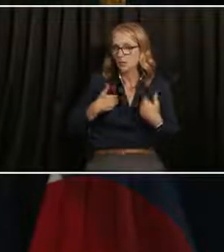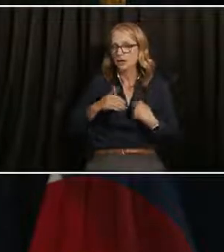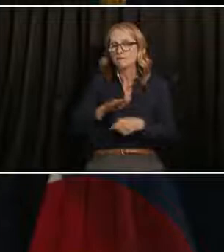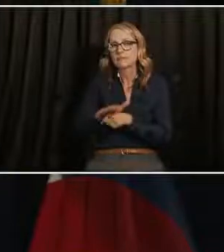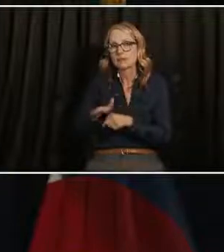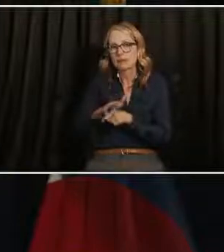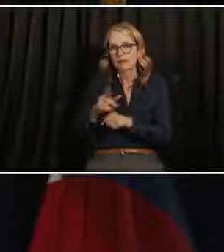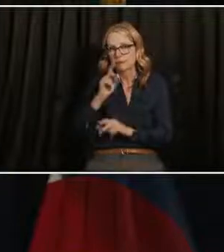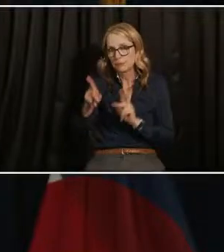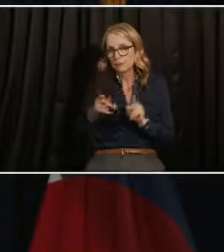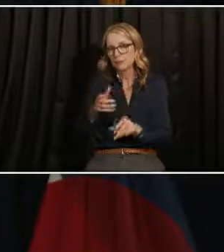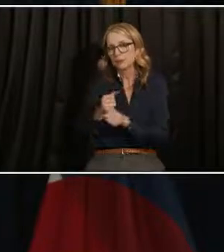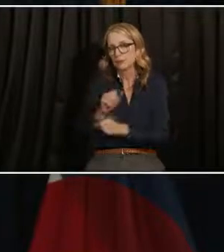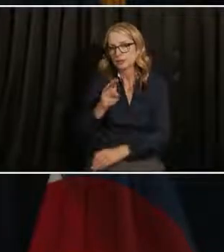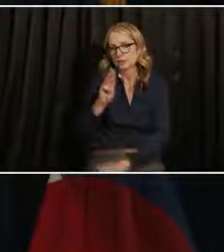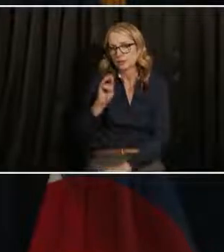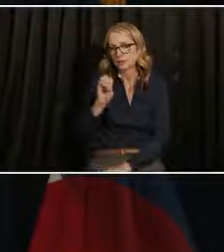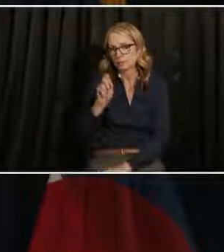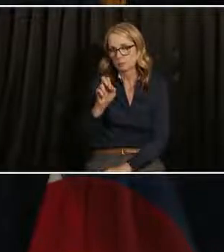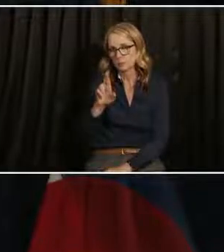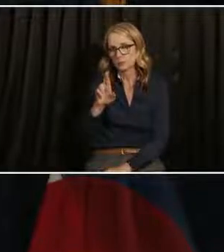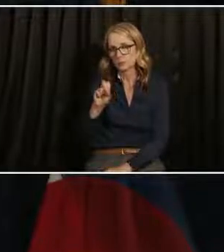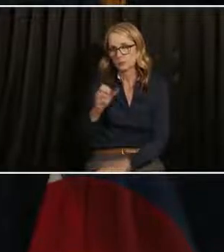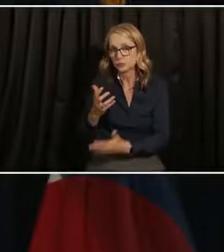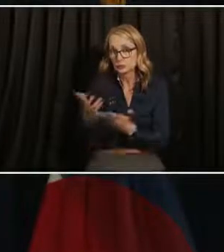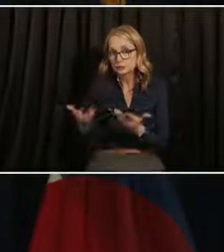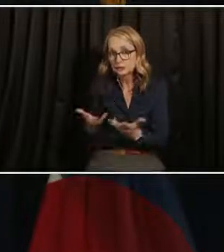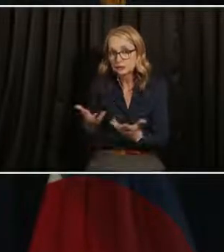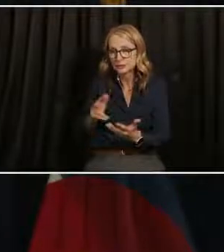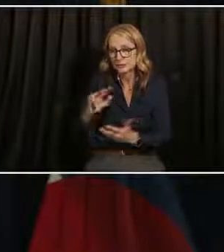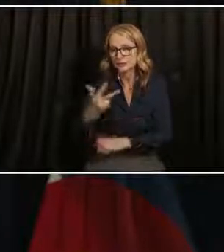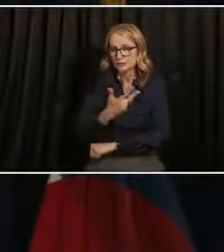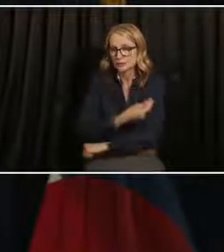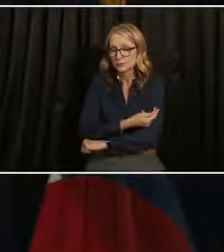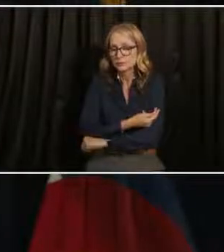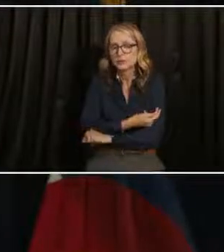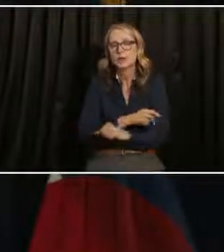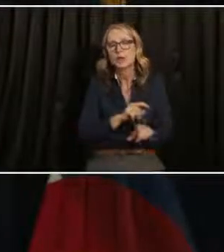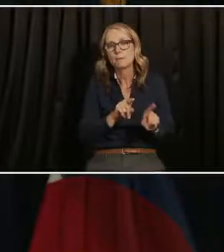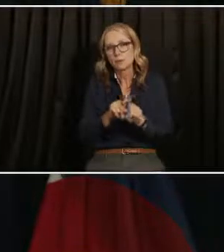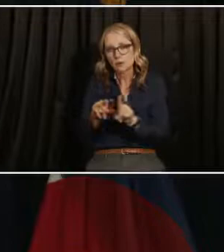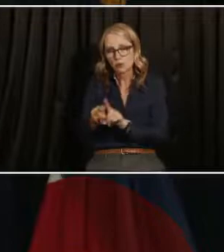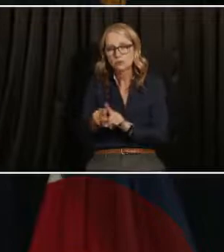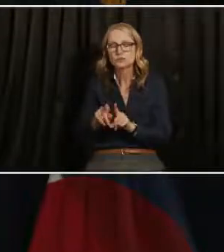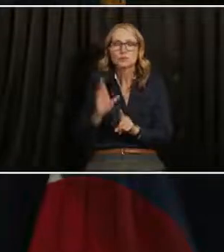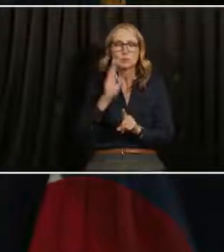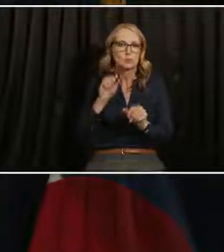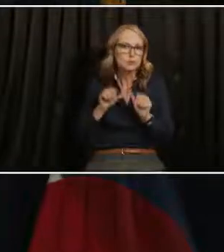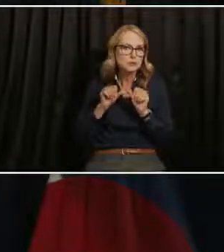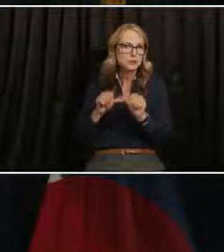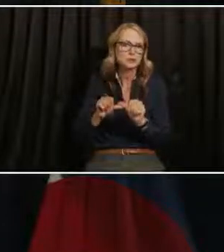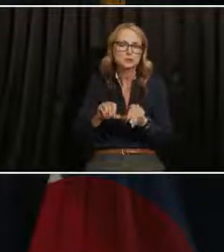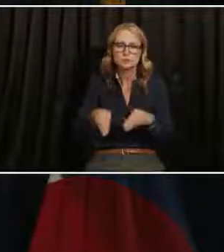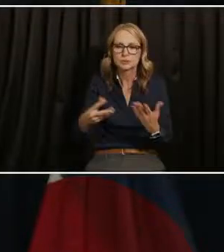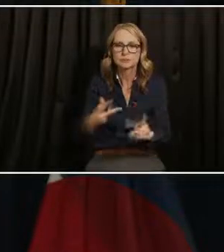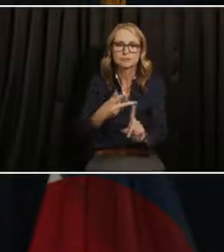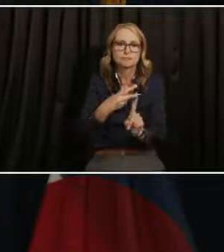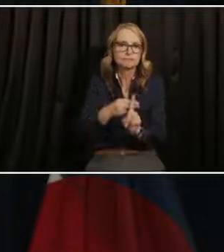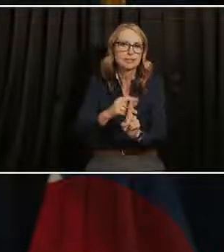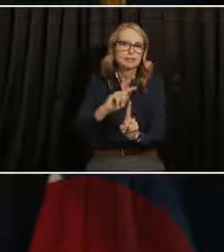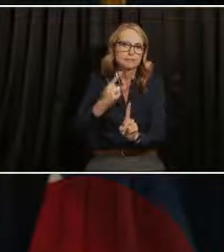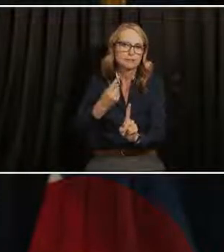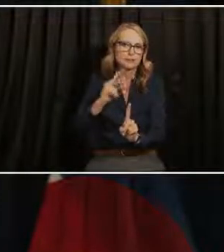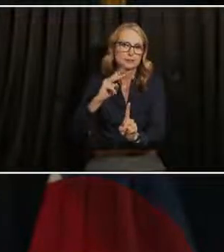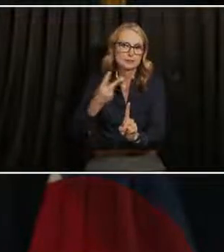them at the same time that we can administer first and second doses and donate even more